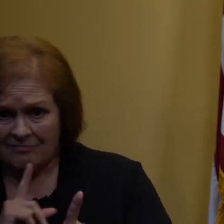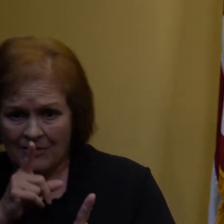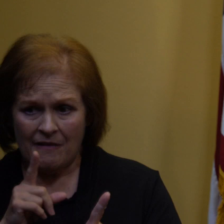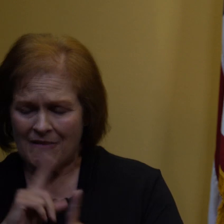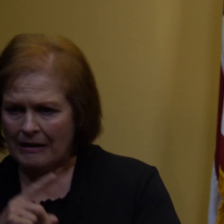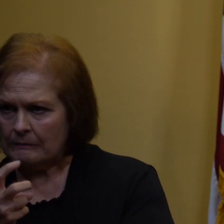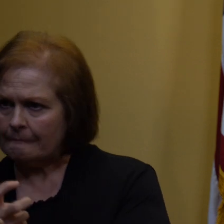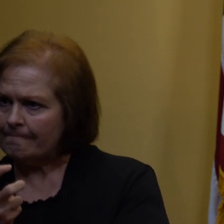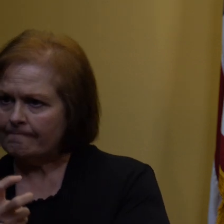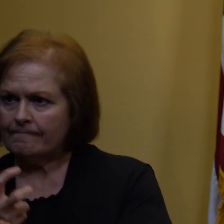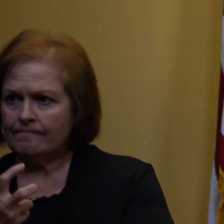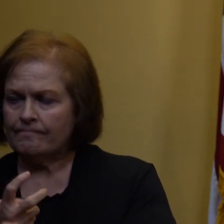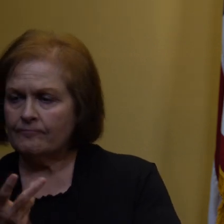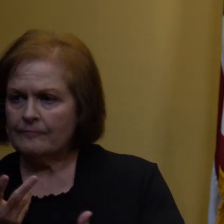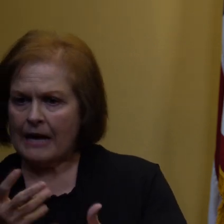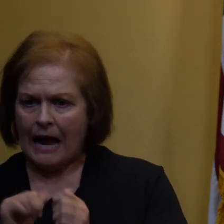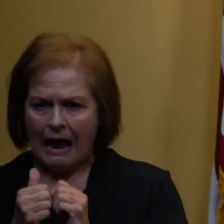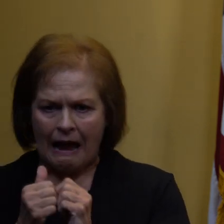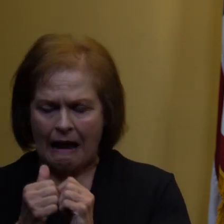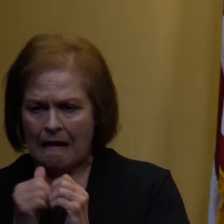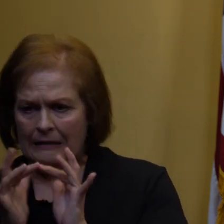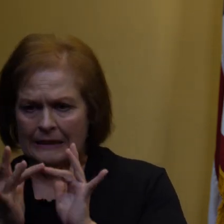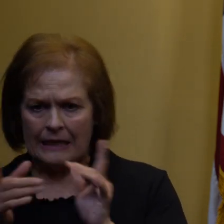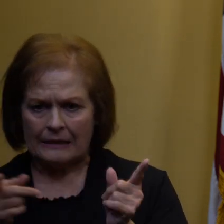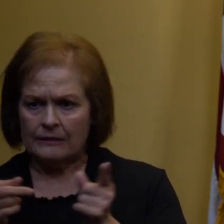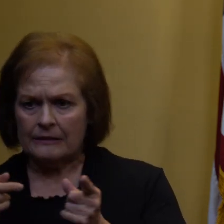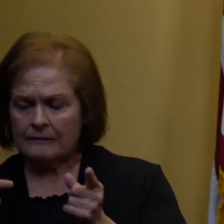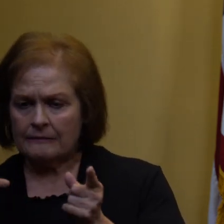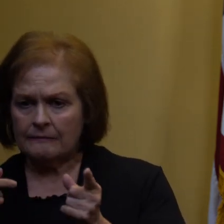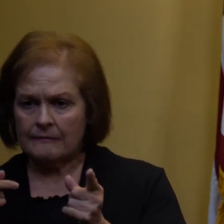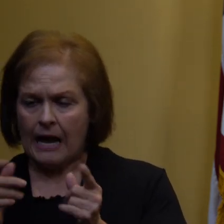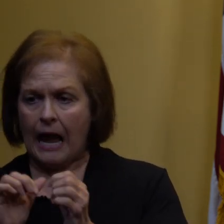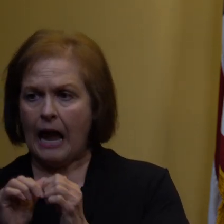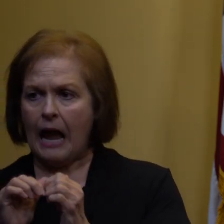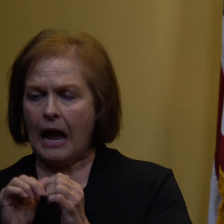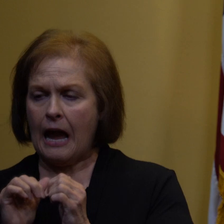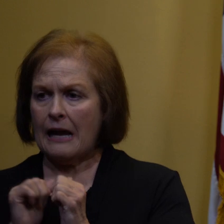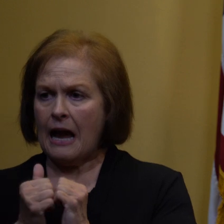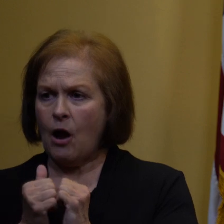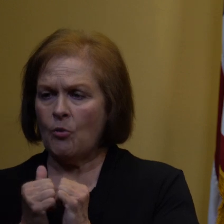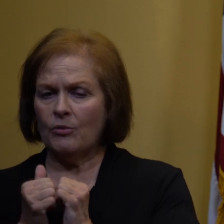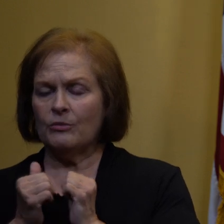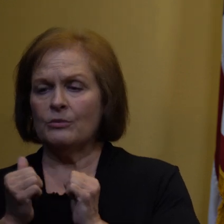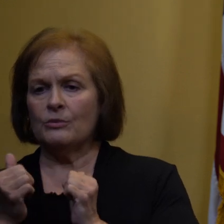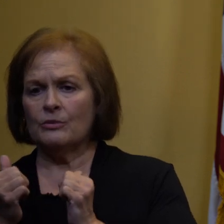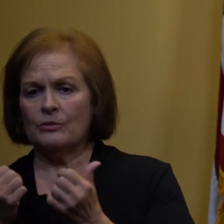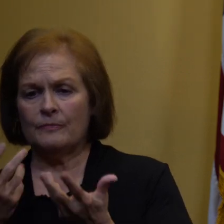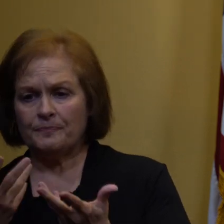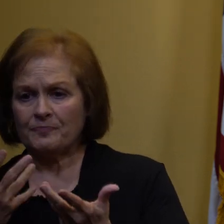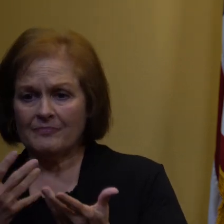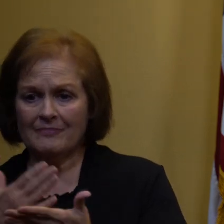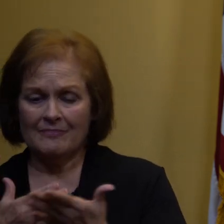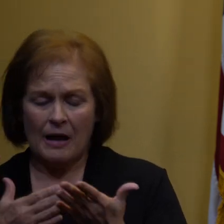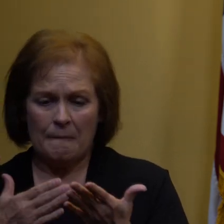fiction. And how we can be shifting heavily into some things